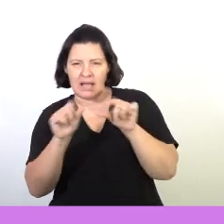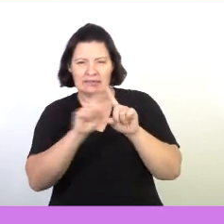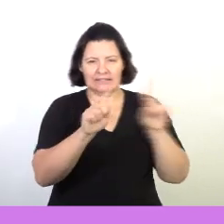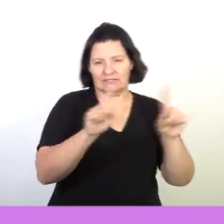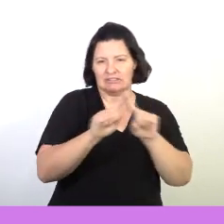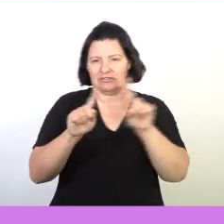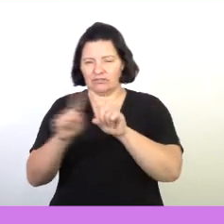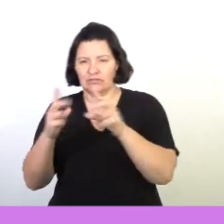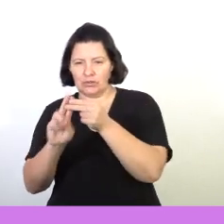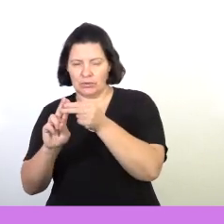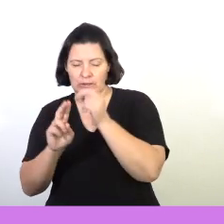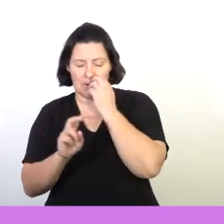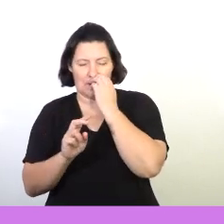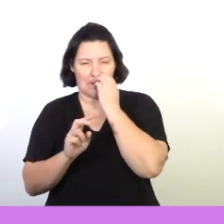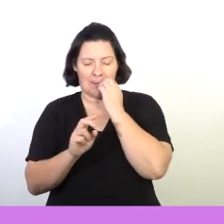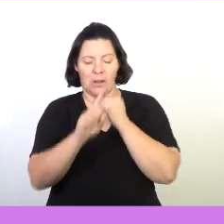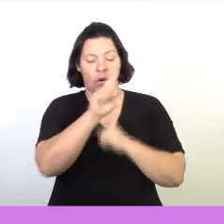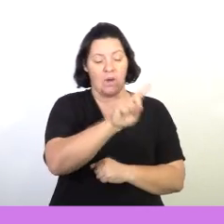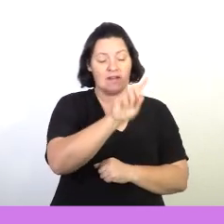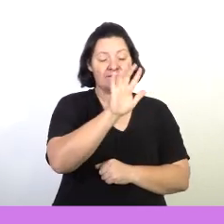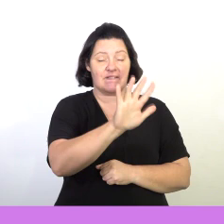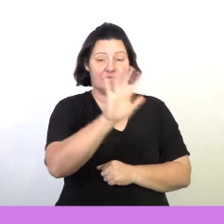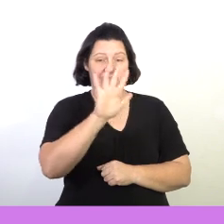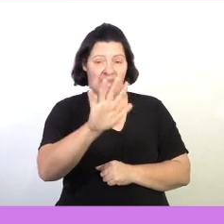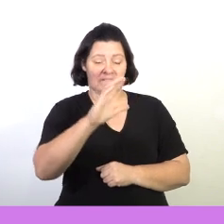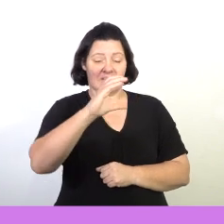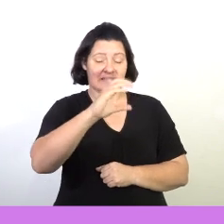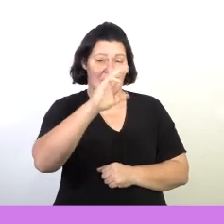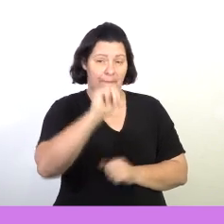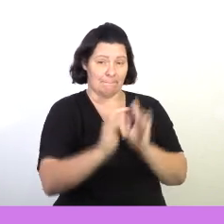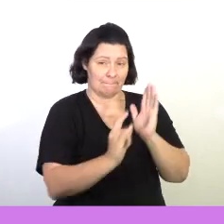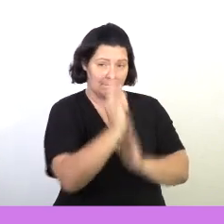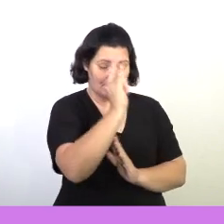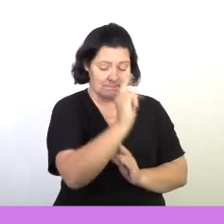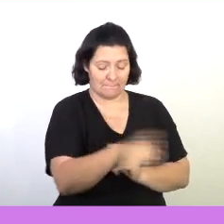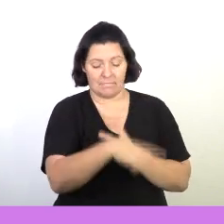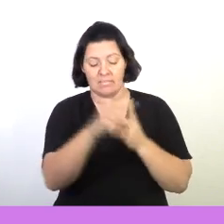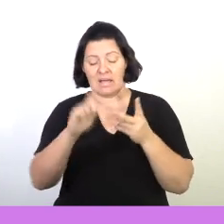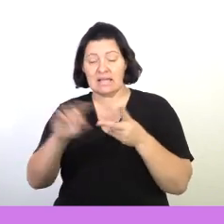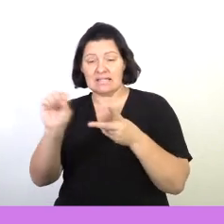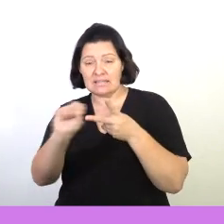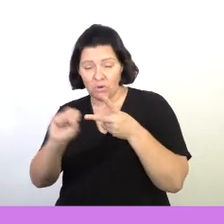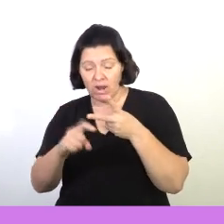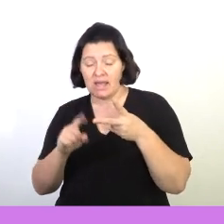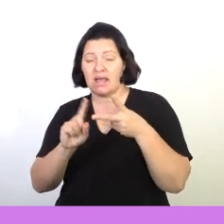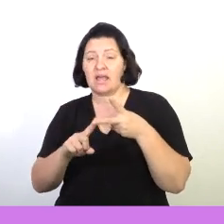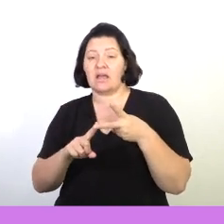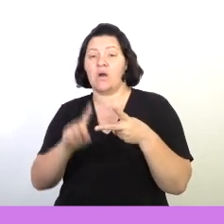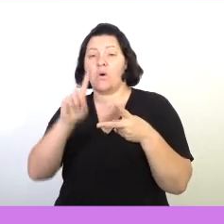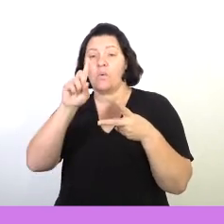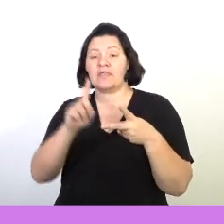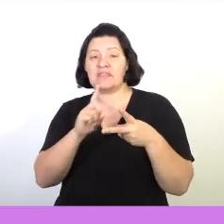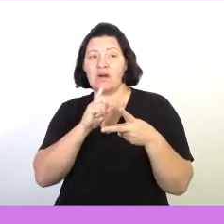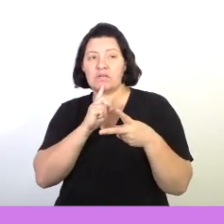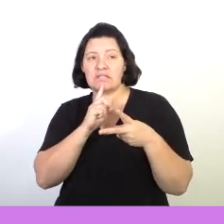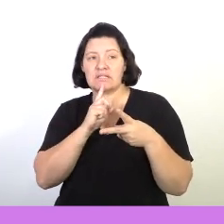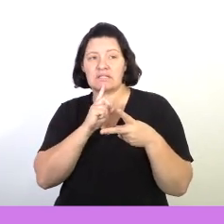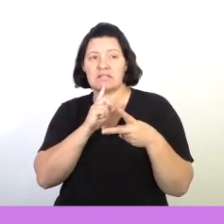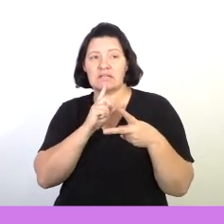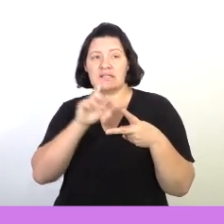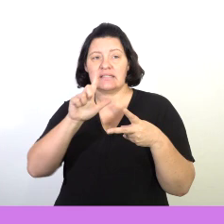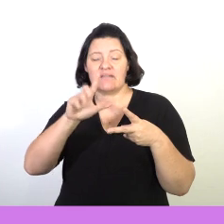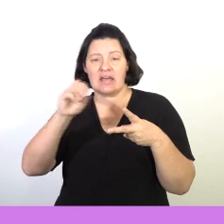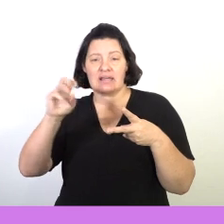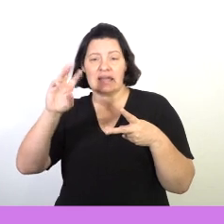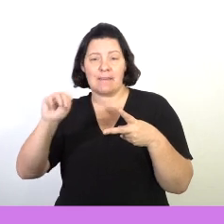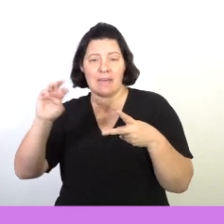different units. Karabo is 155 centimeters tall. Sibongile is